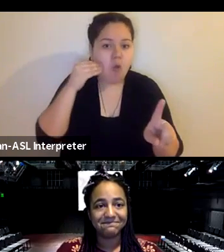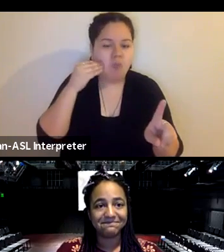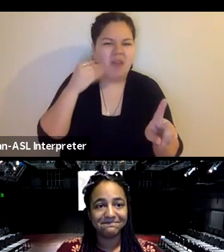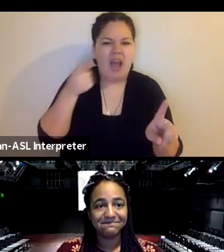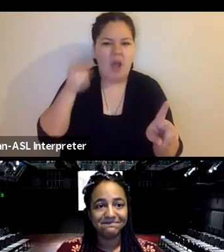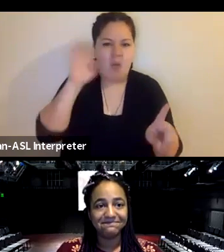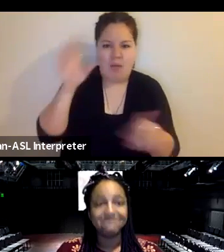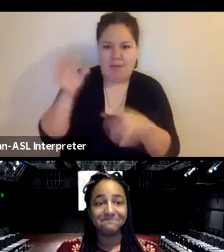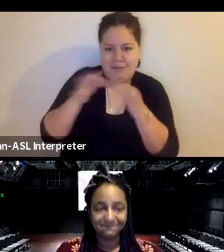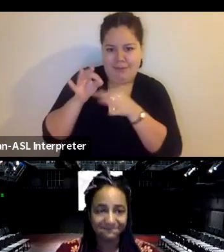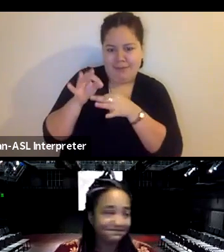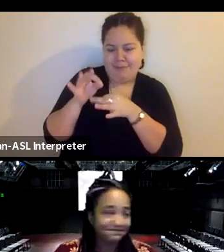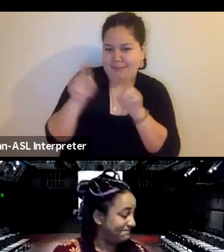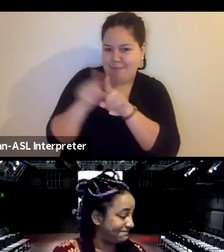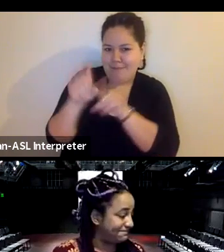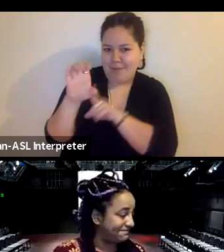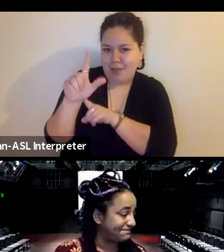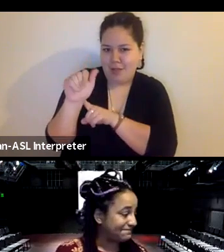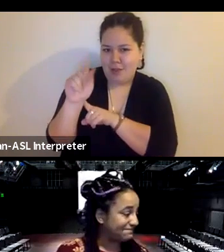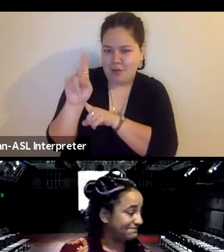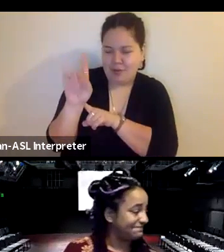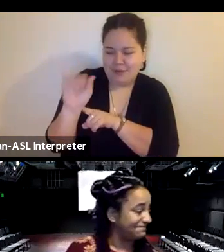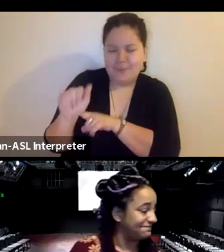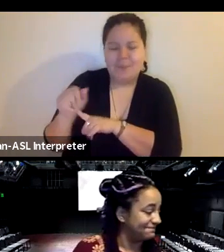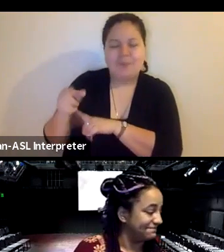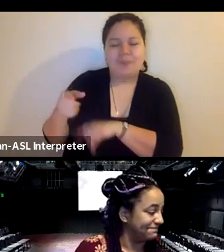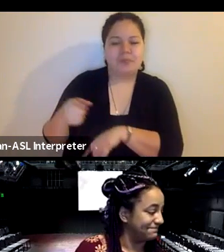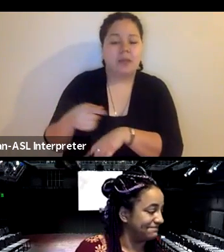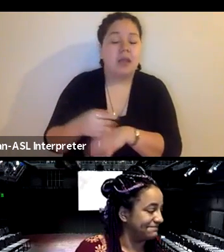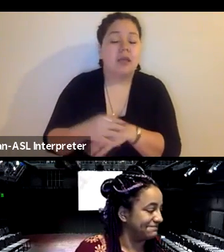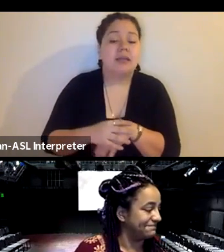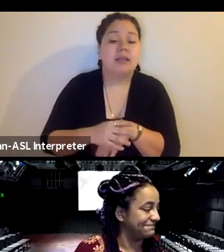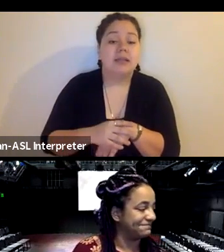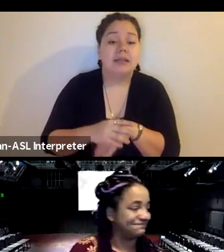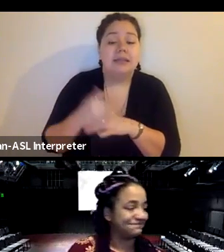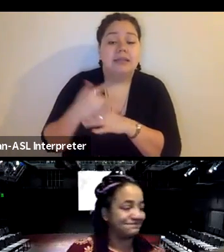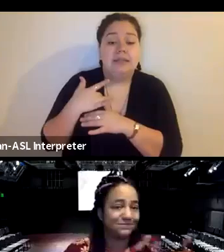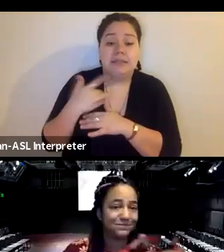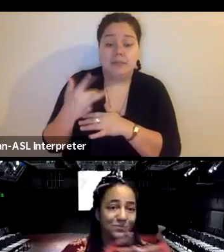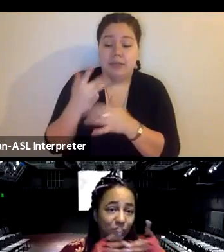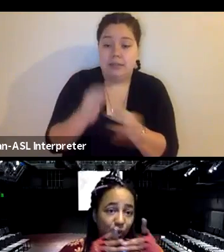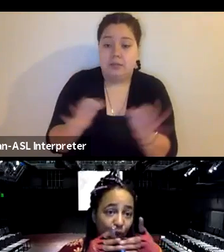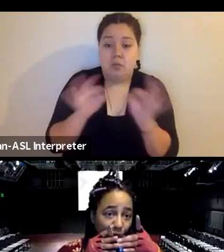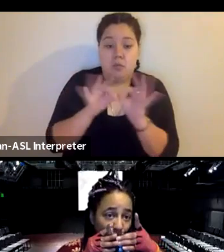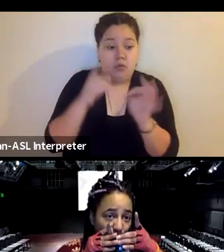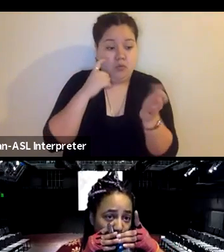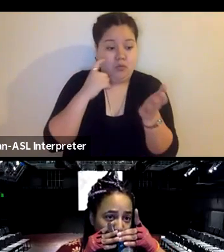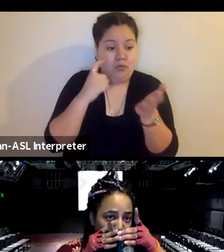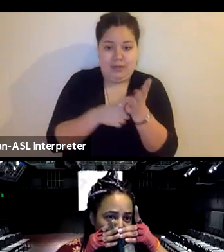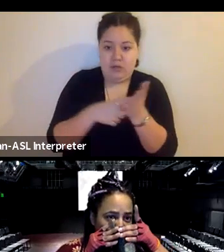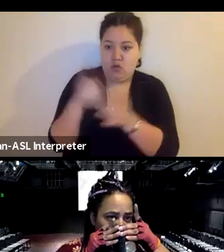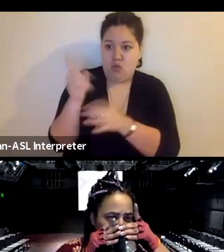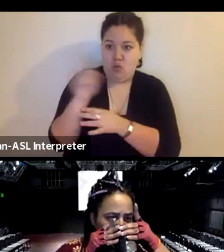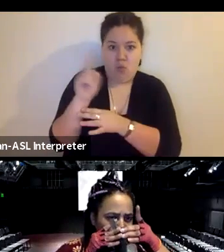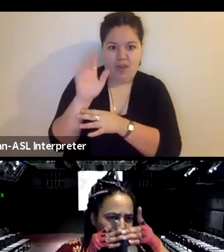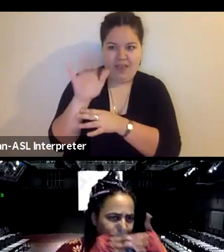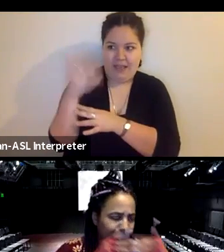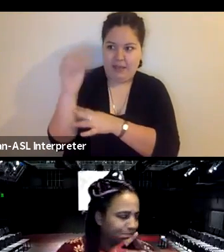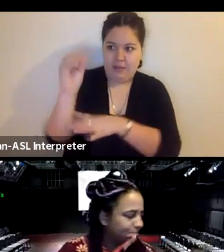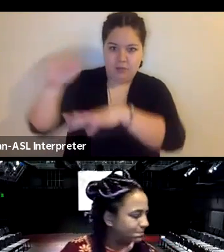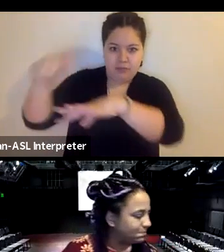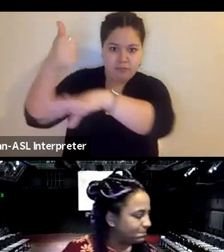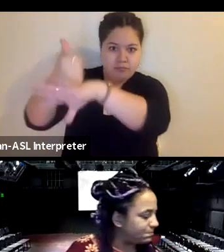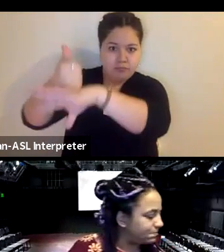doing our individual acknowledgements, as well as today acknowledging where Zoom is headquartered. And so that's one way of a myriad of ways,